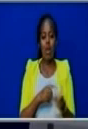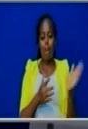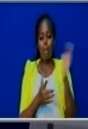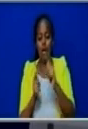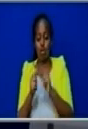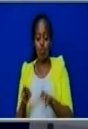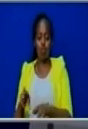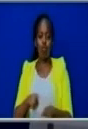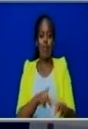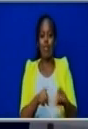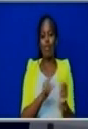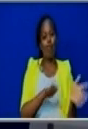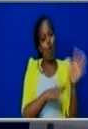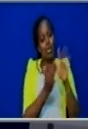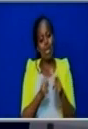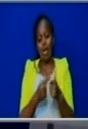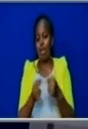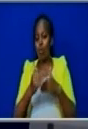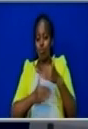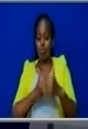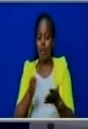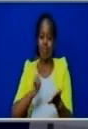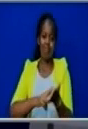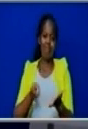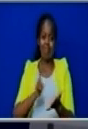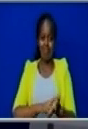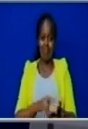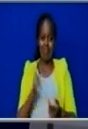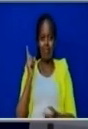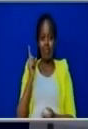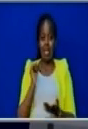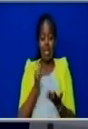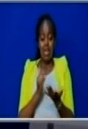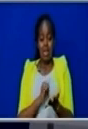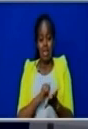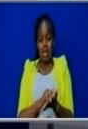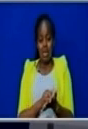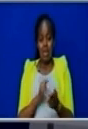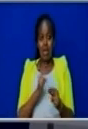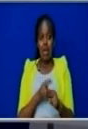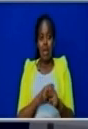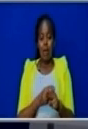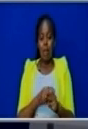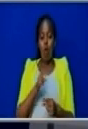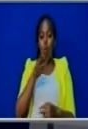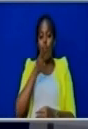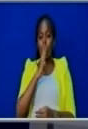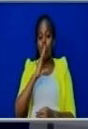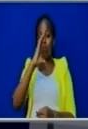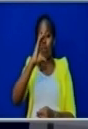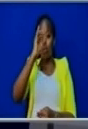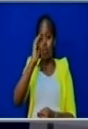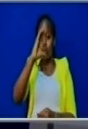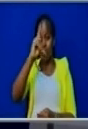the rivers, to the ocean. Okay. The process repeats itself. And therefore we are calling it the water cycle. Well understood,